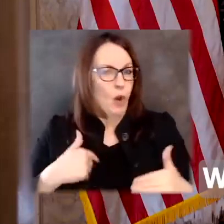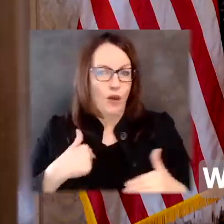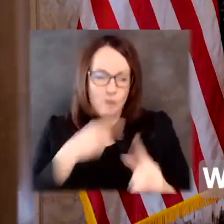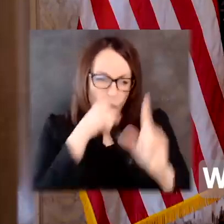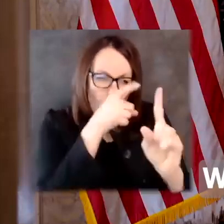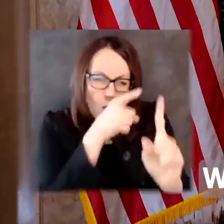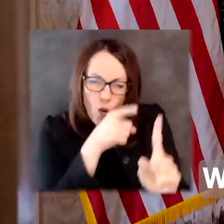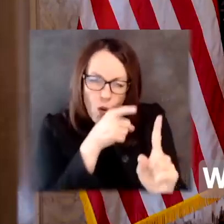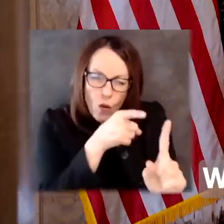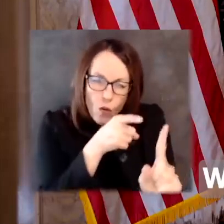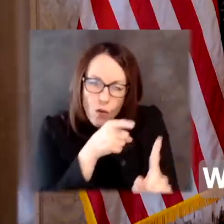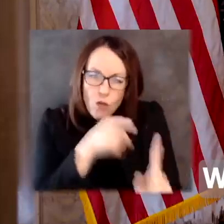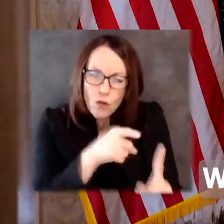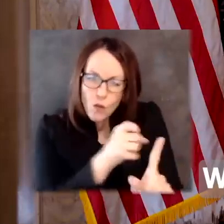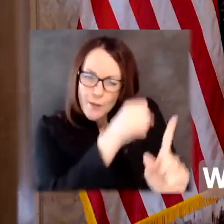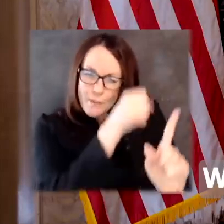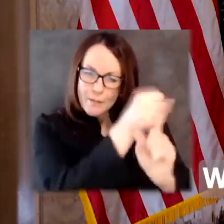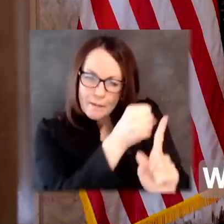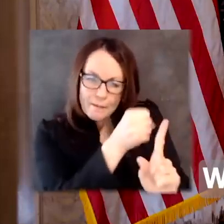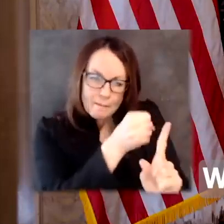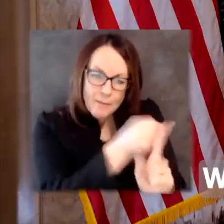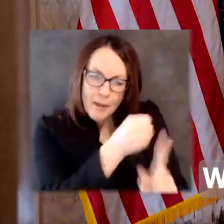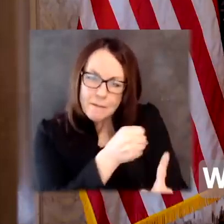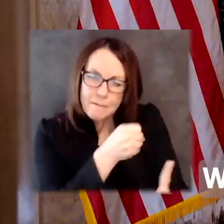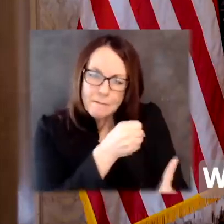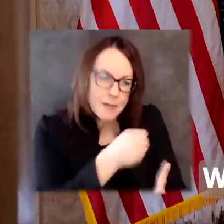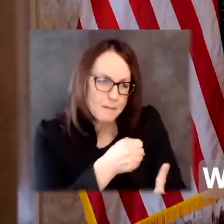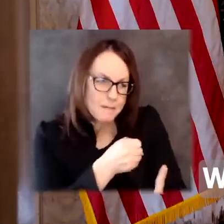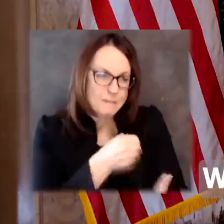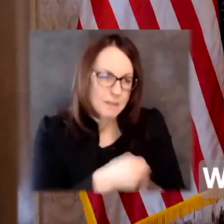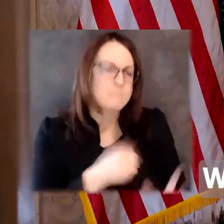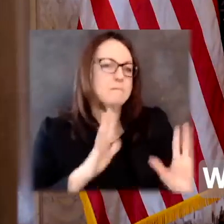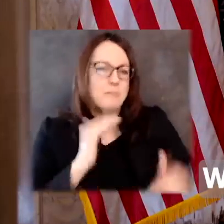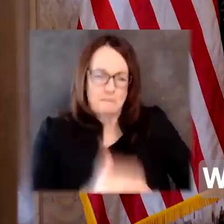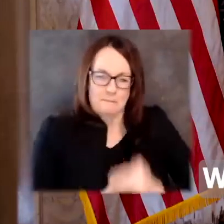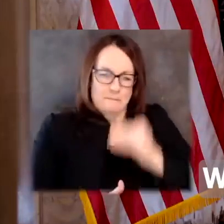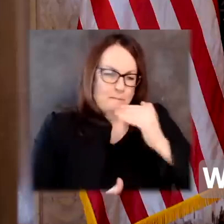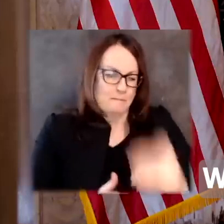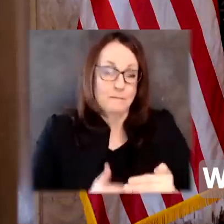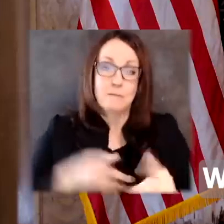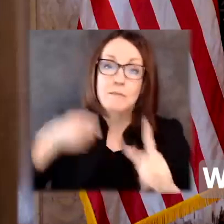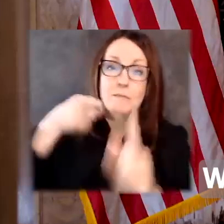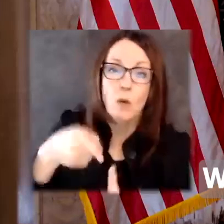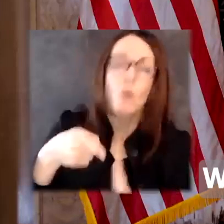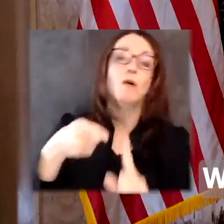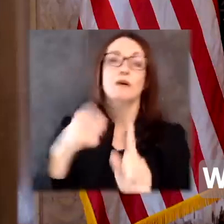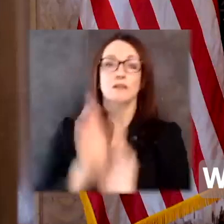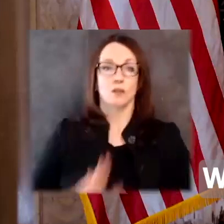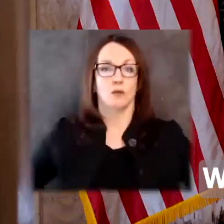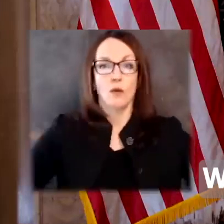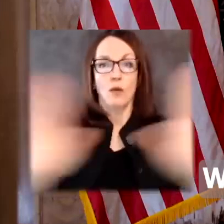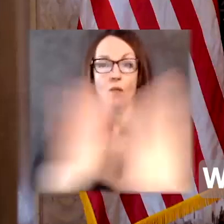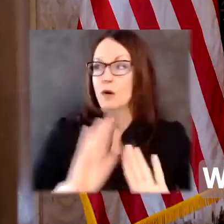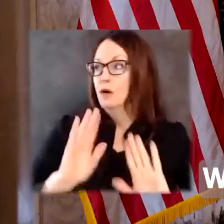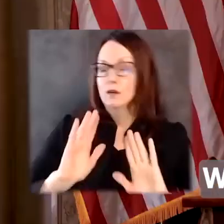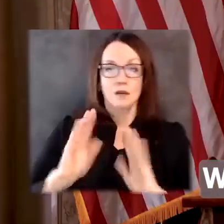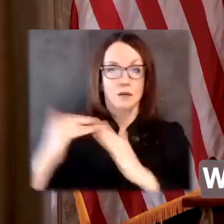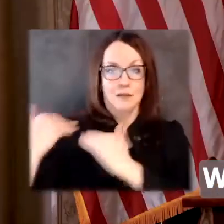We are reminded now that in the fight for progress and prosperity, we each share responsibility.